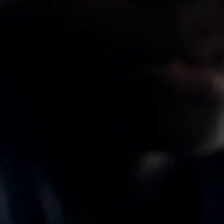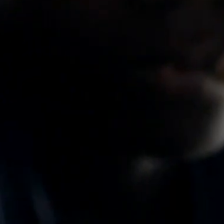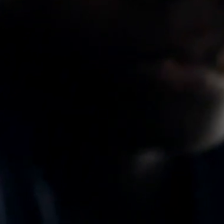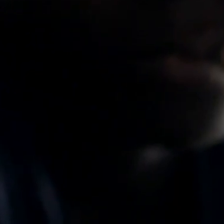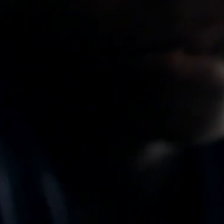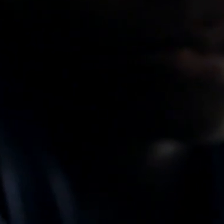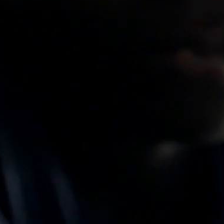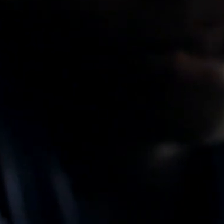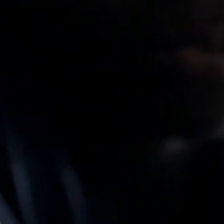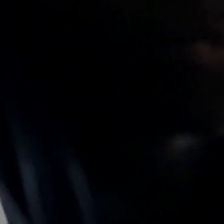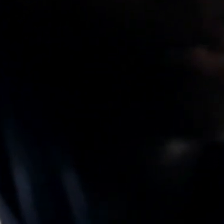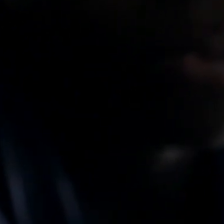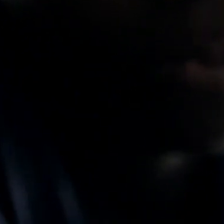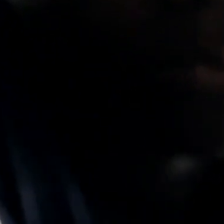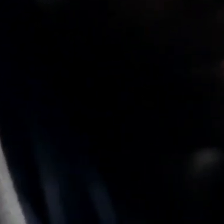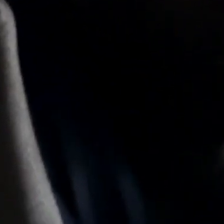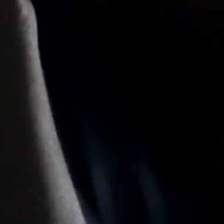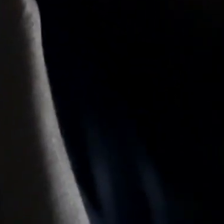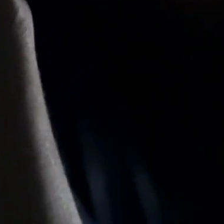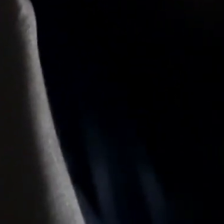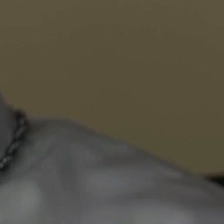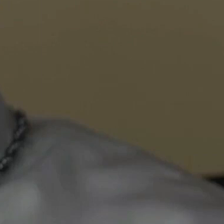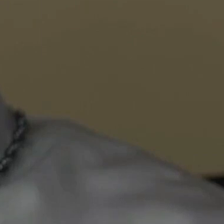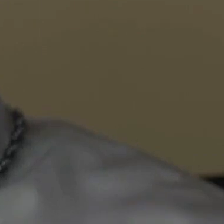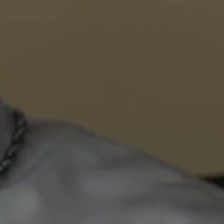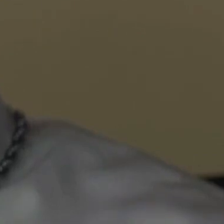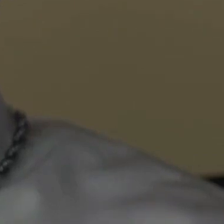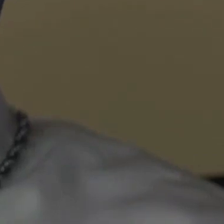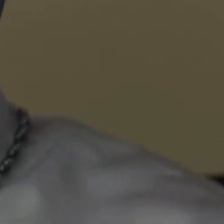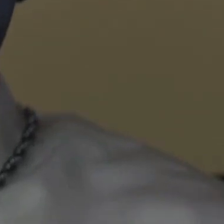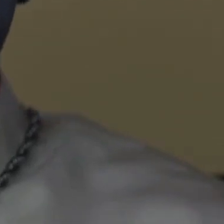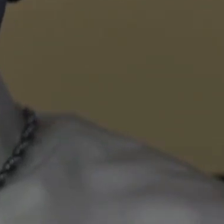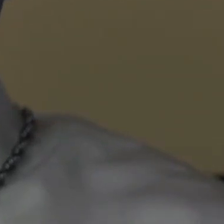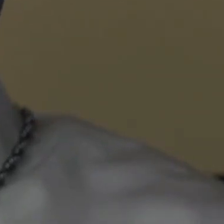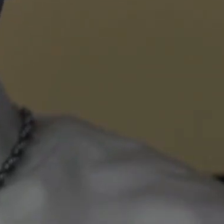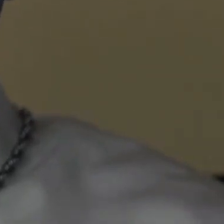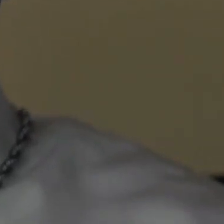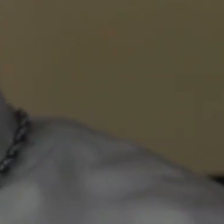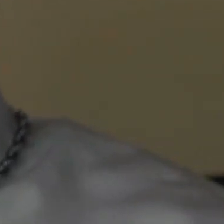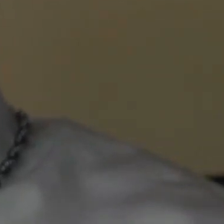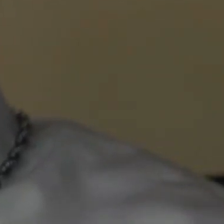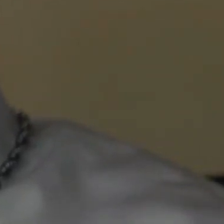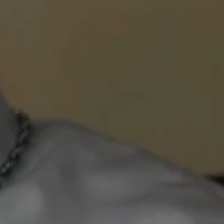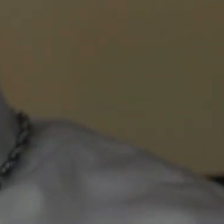I was torn between my father and mother because they separated when I was an infant.